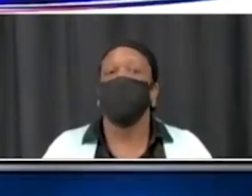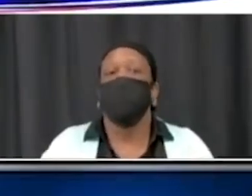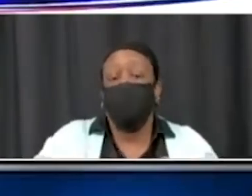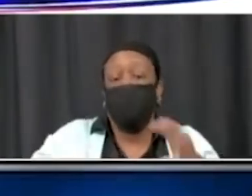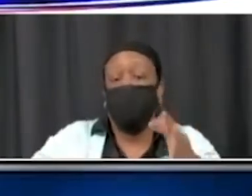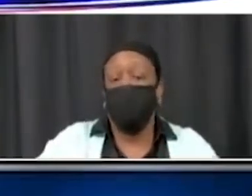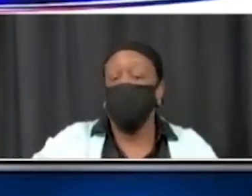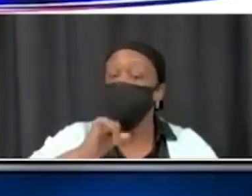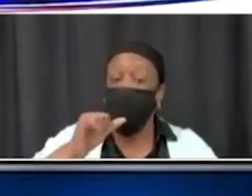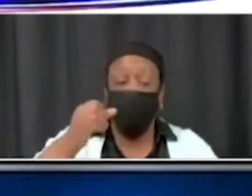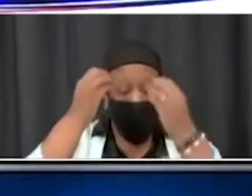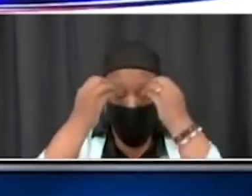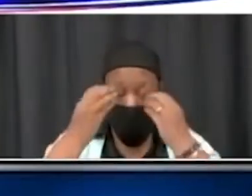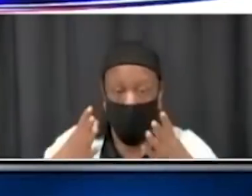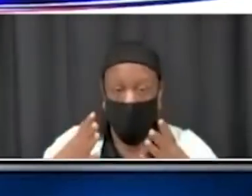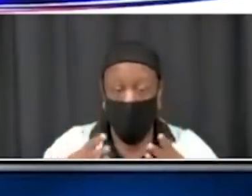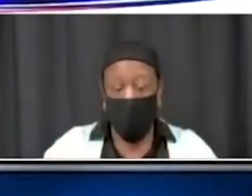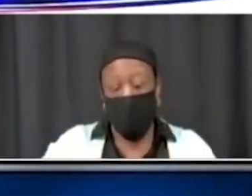$5,000.